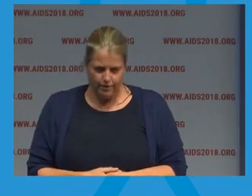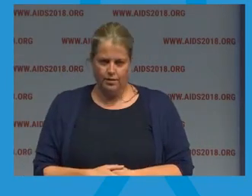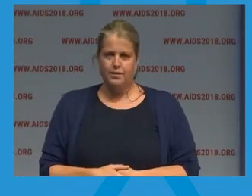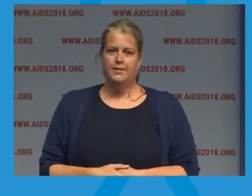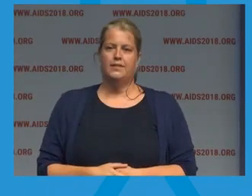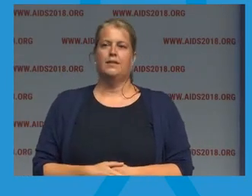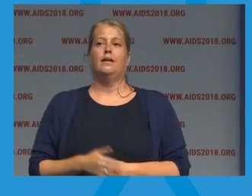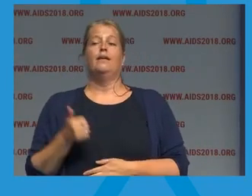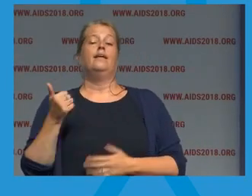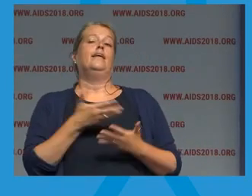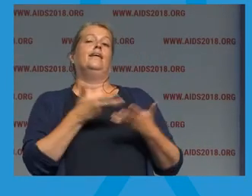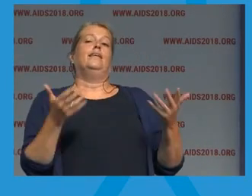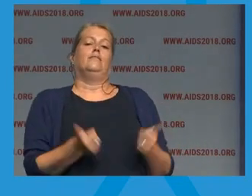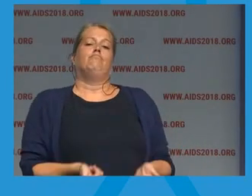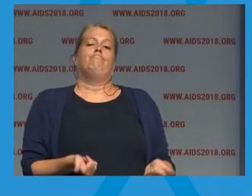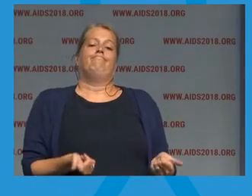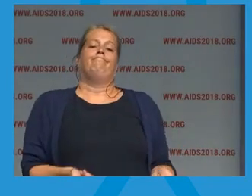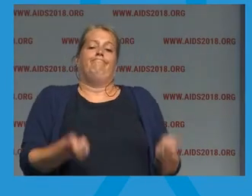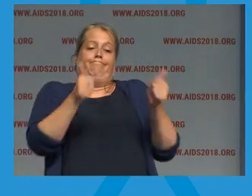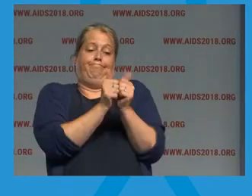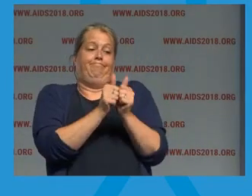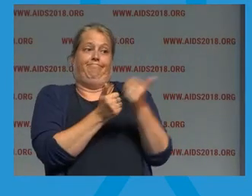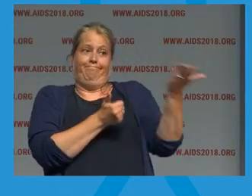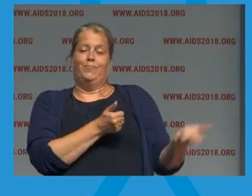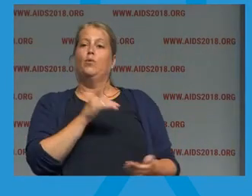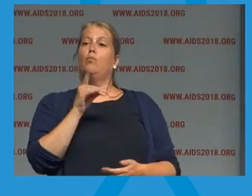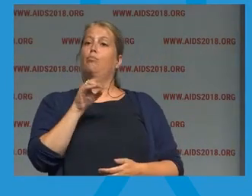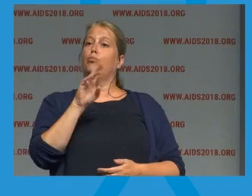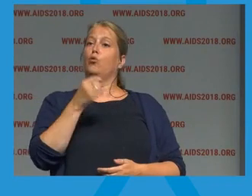The incredible comrade who was Prudence.